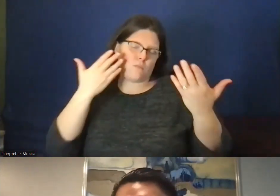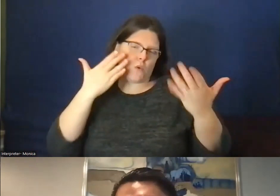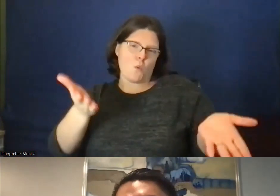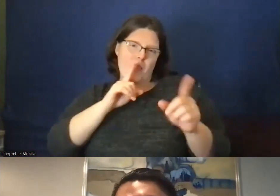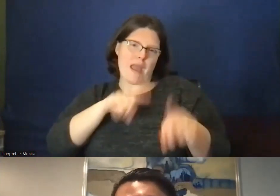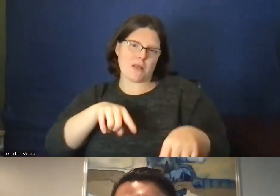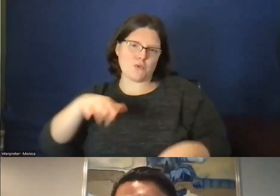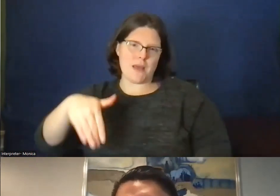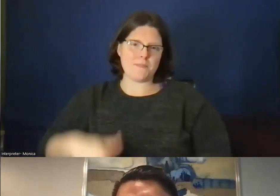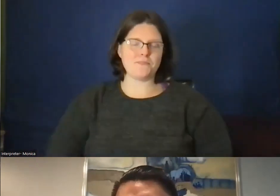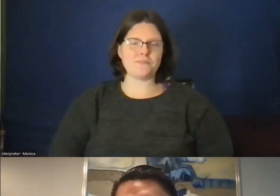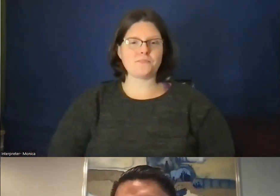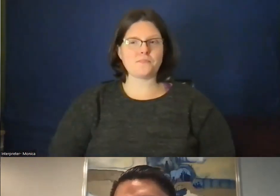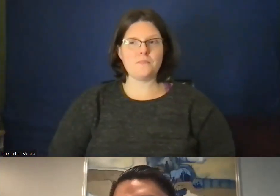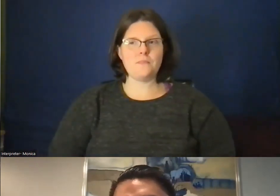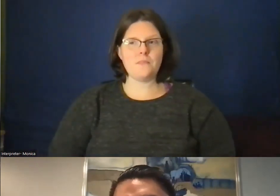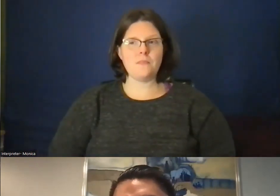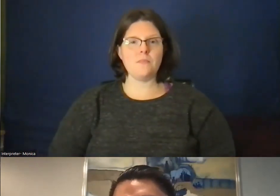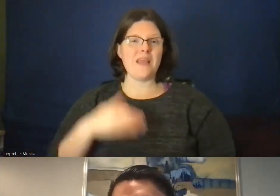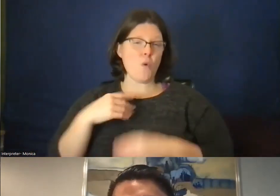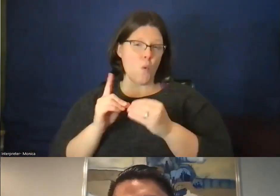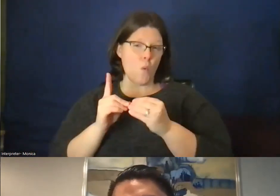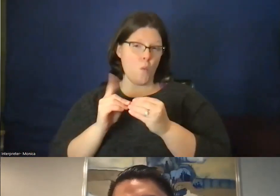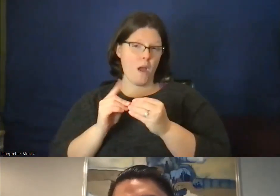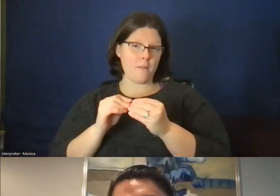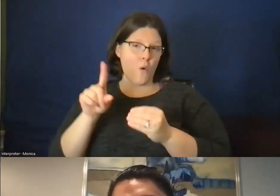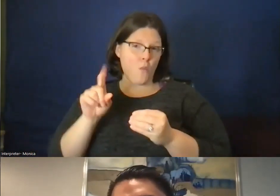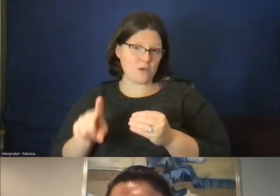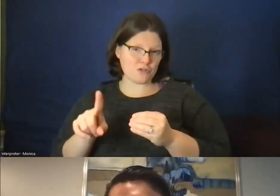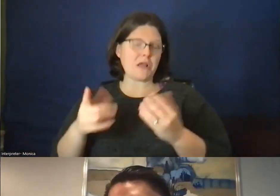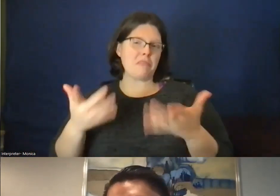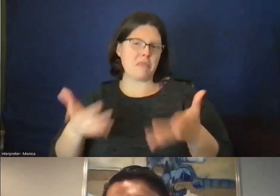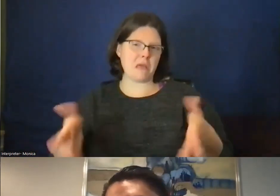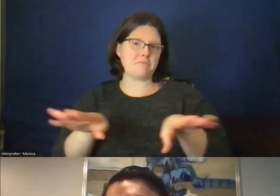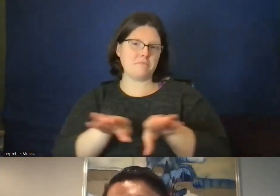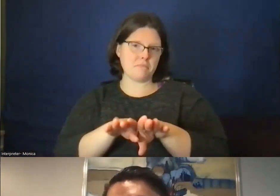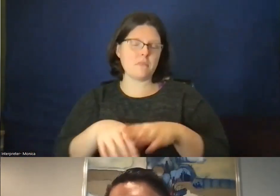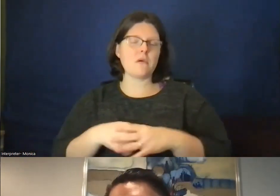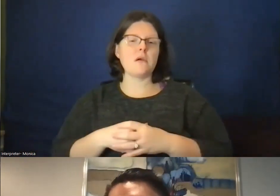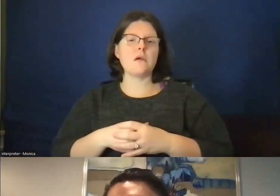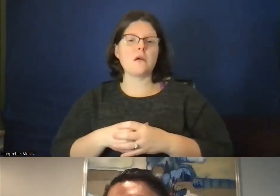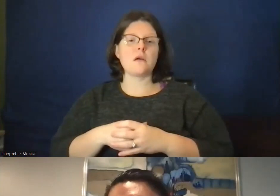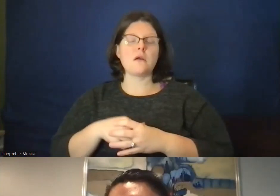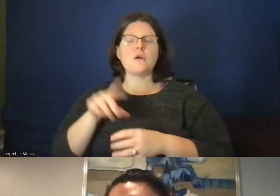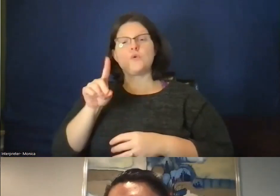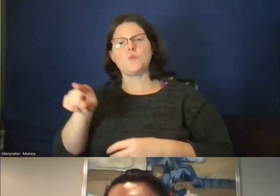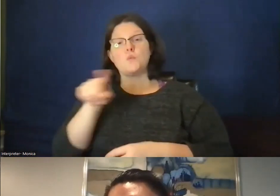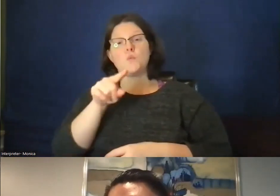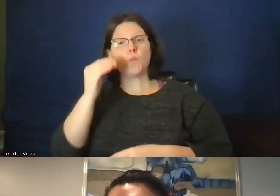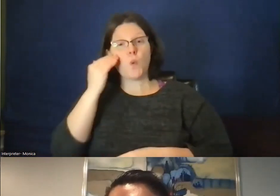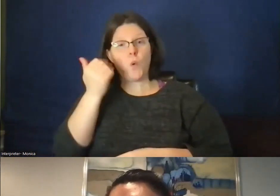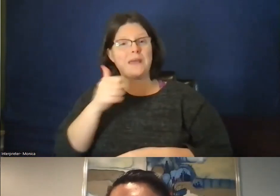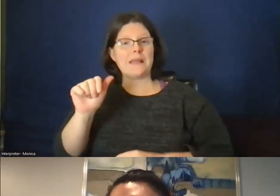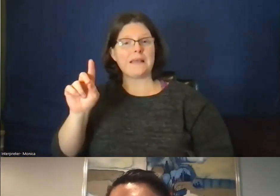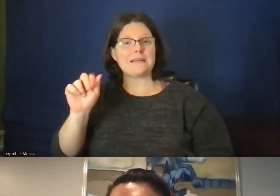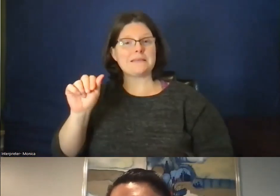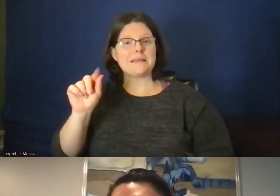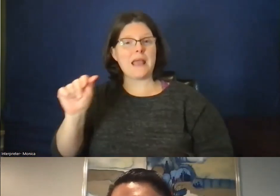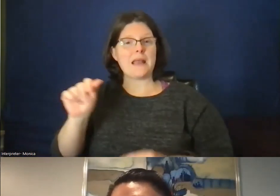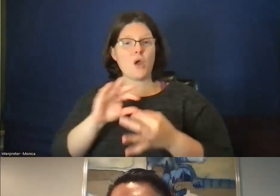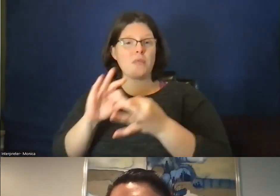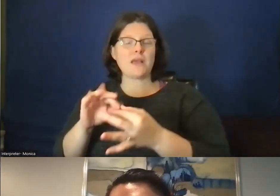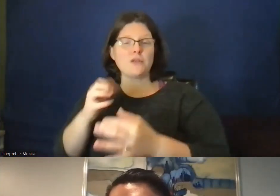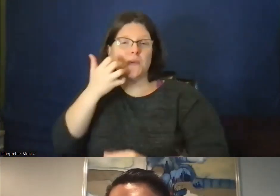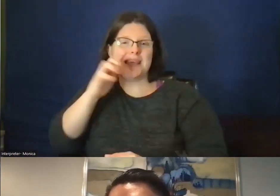Thank you. And I guess we have time for one more question. It says, do you know about any data related to